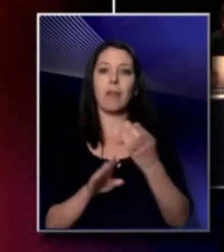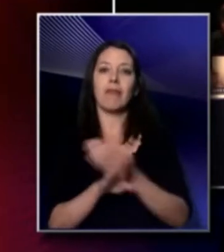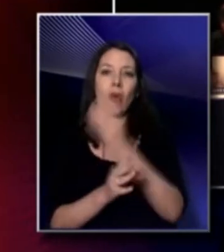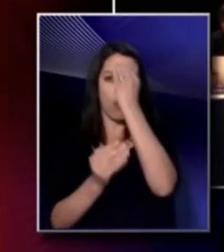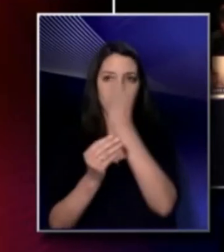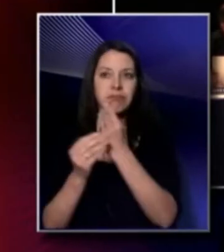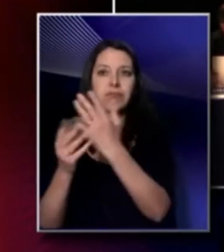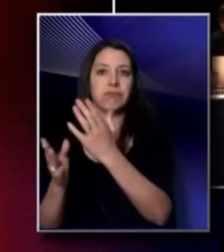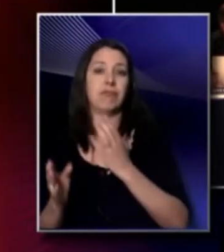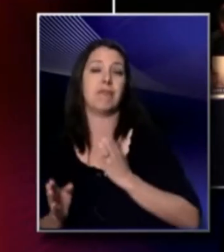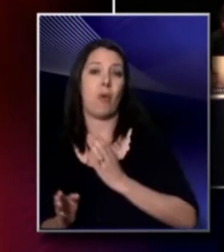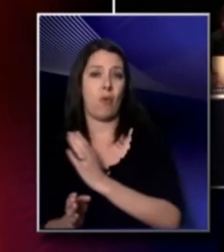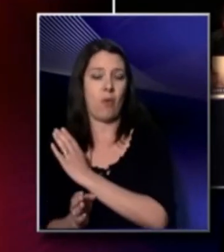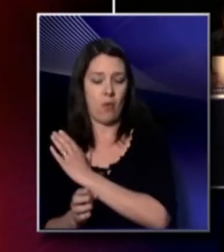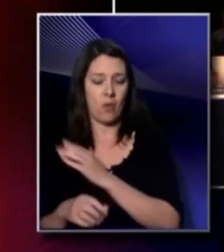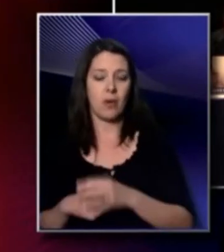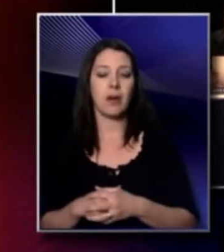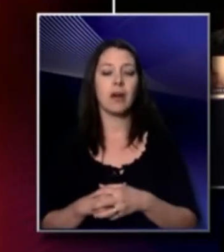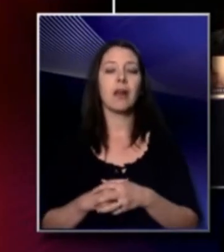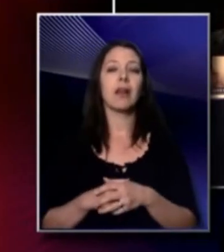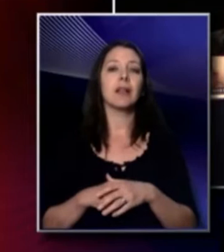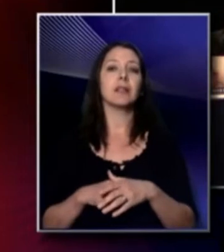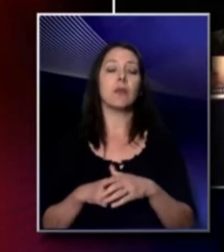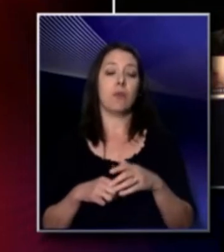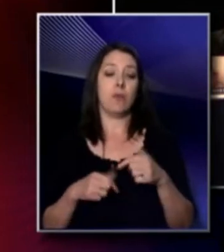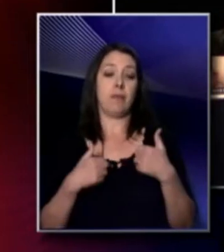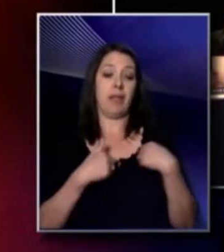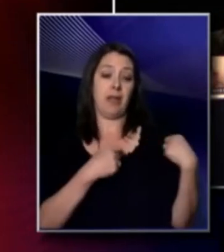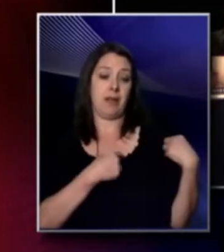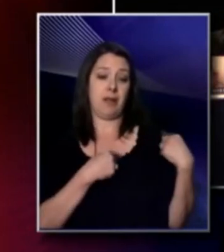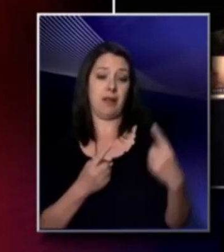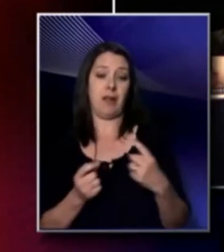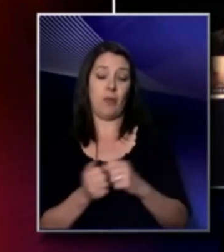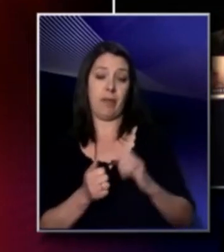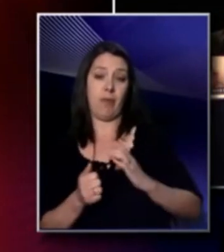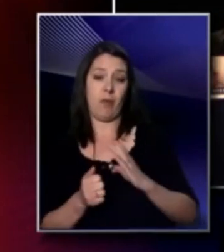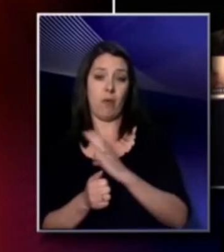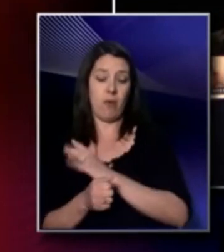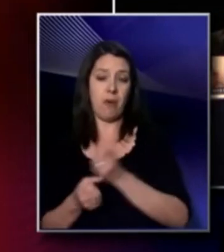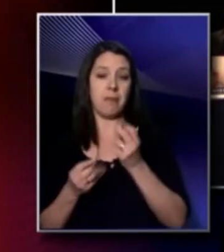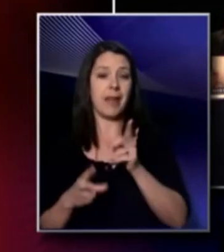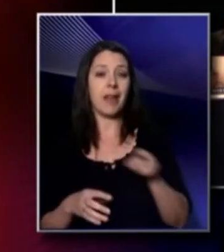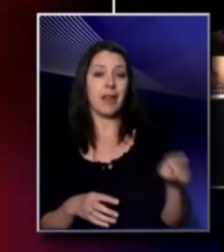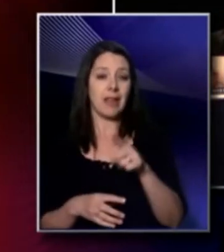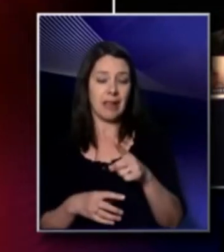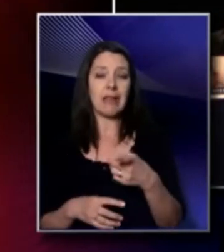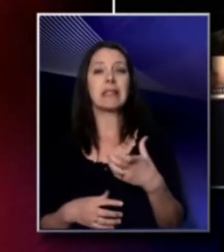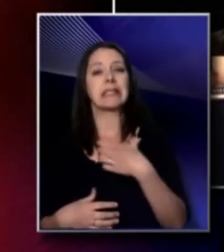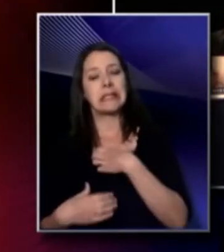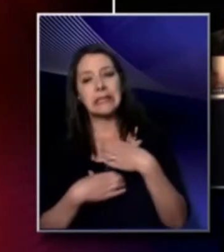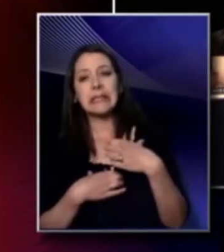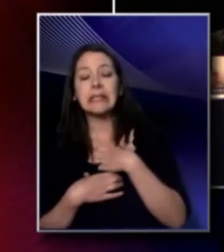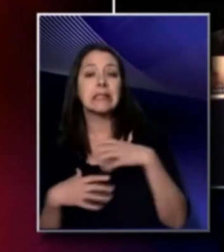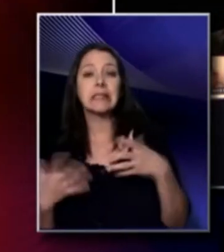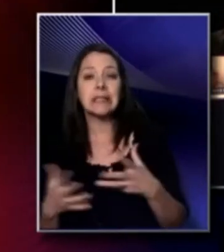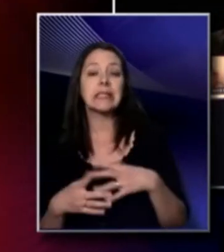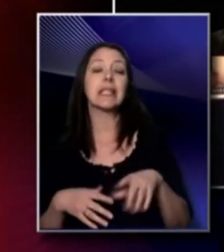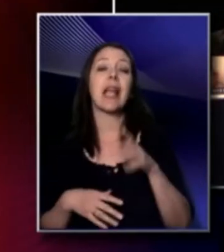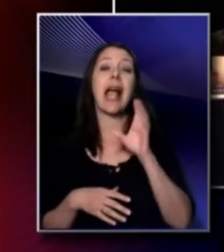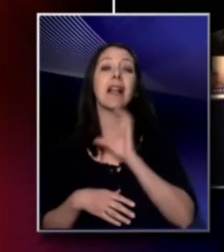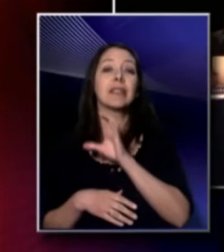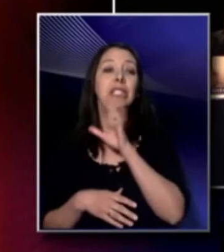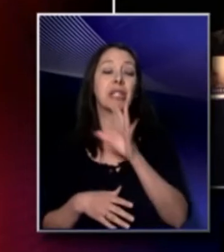board. At my time of the board, the complaints have been as varied as the food in the cafeteria is